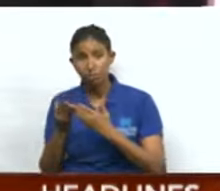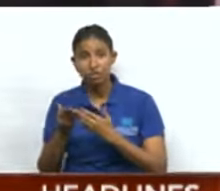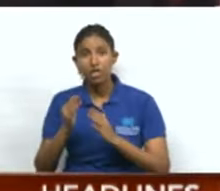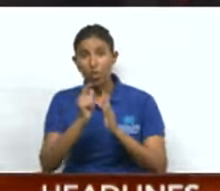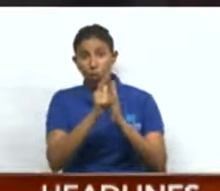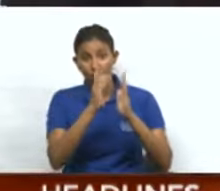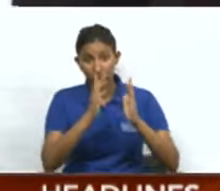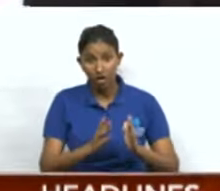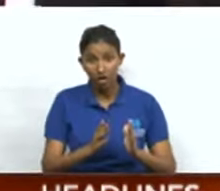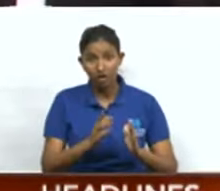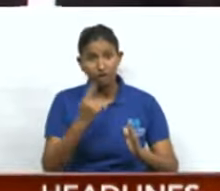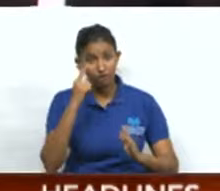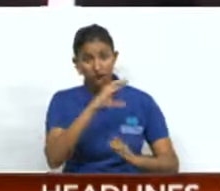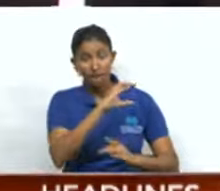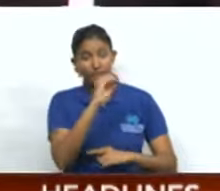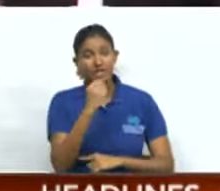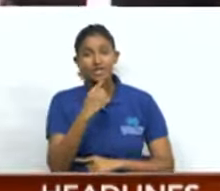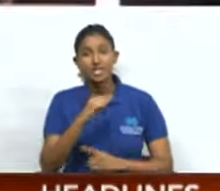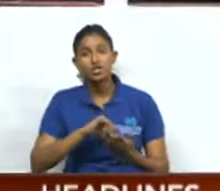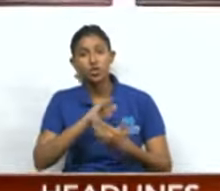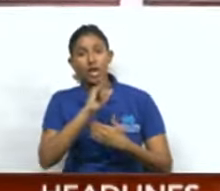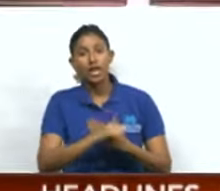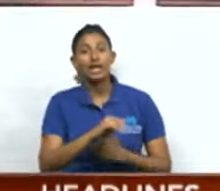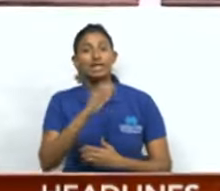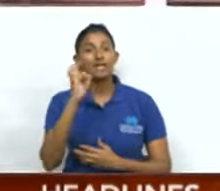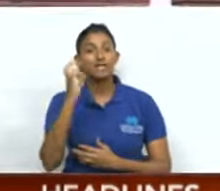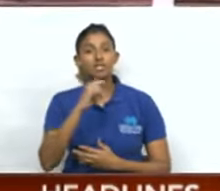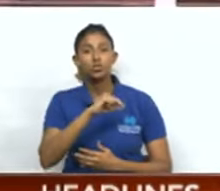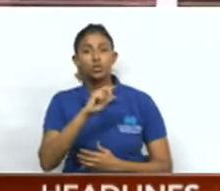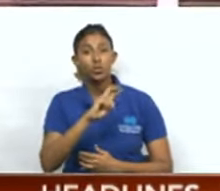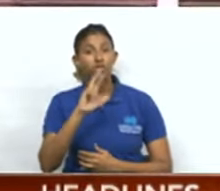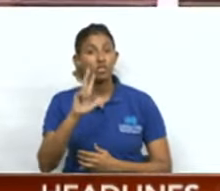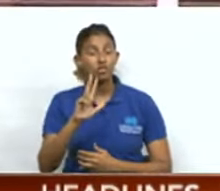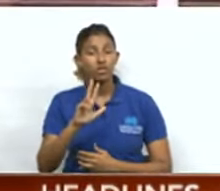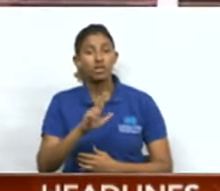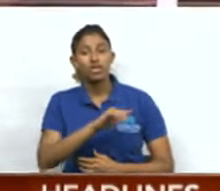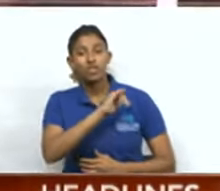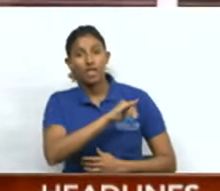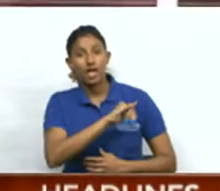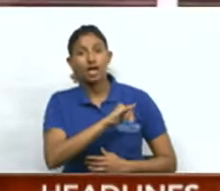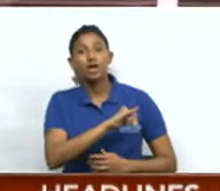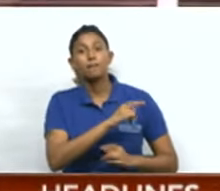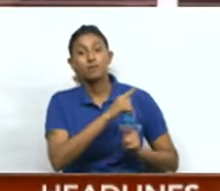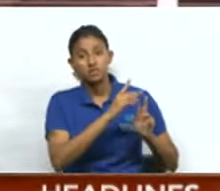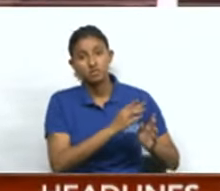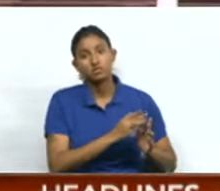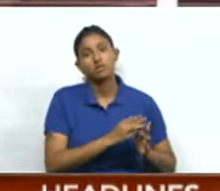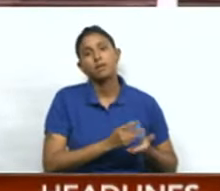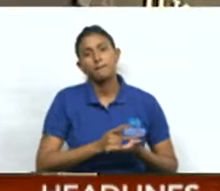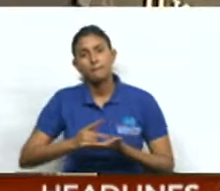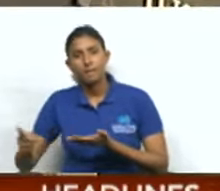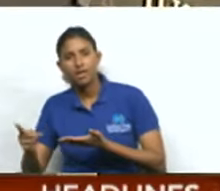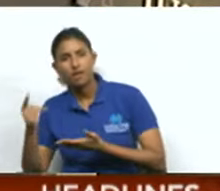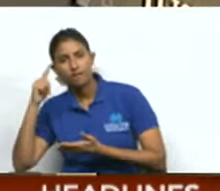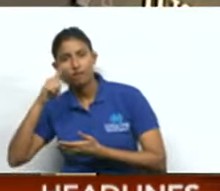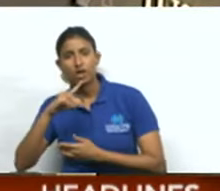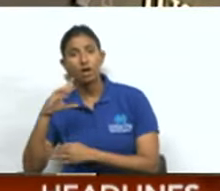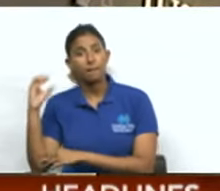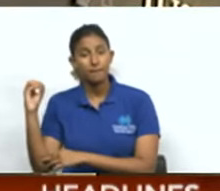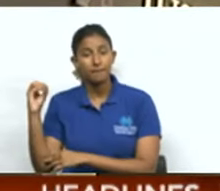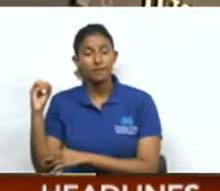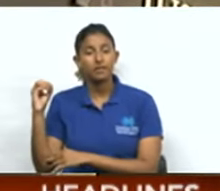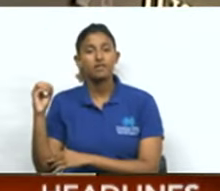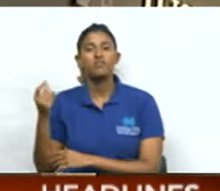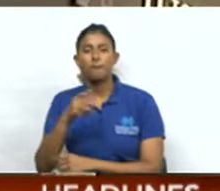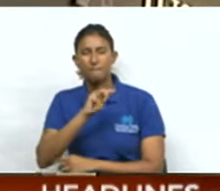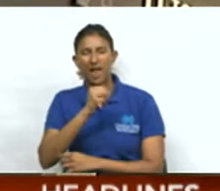Singh claimed that on July 19, 2023, her client transferred the money to contractor Cordell Filbert of Royal Palm Gardens, Malabar